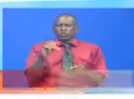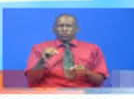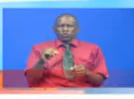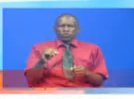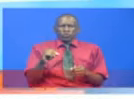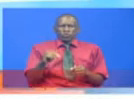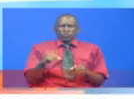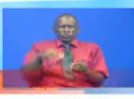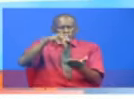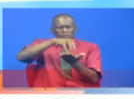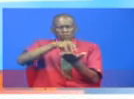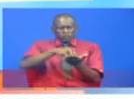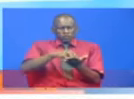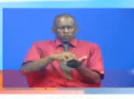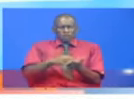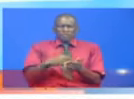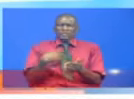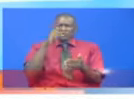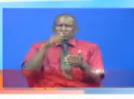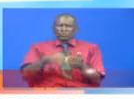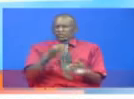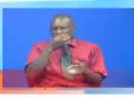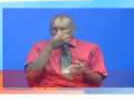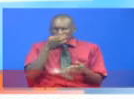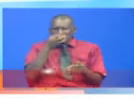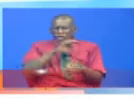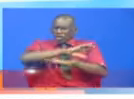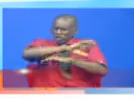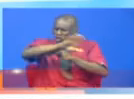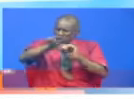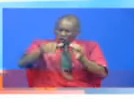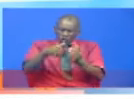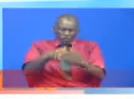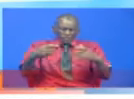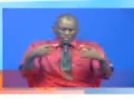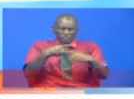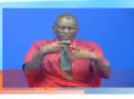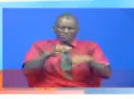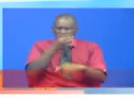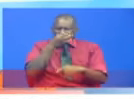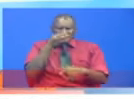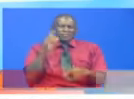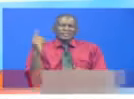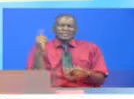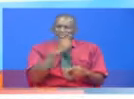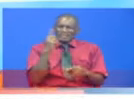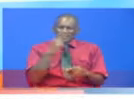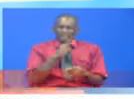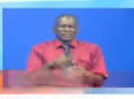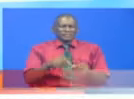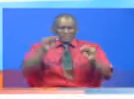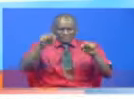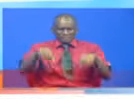WHO's position is that tobacco in all of its form is harmful.